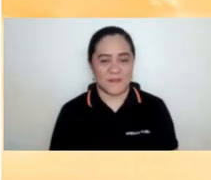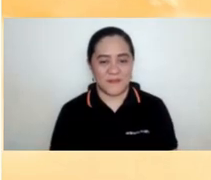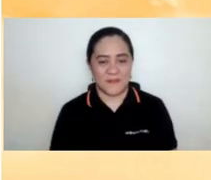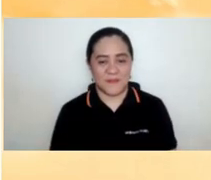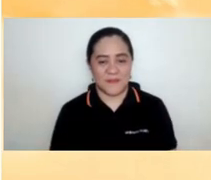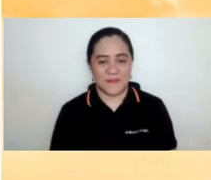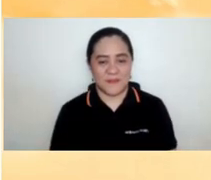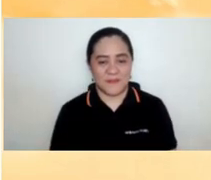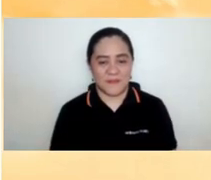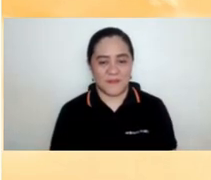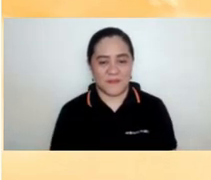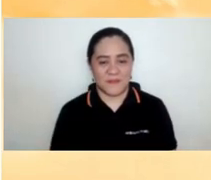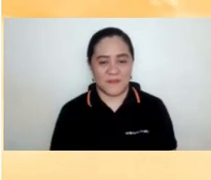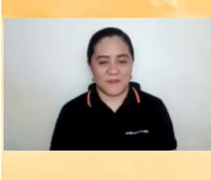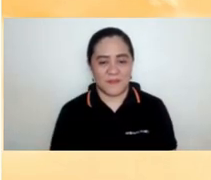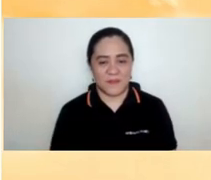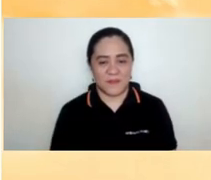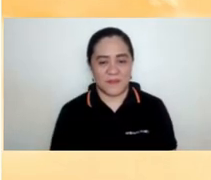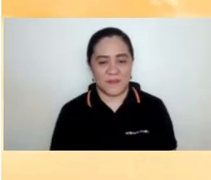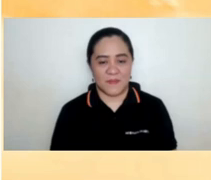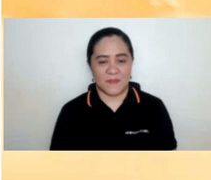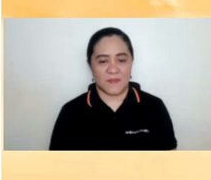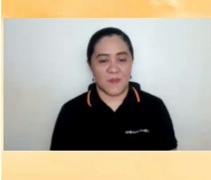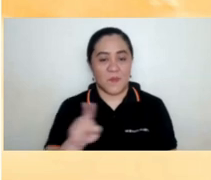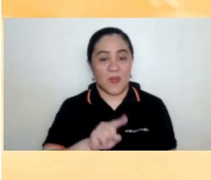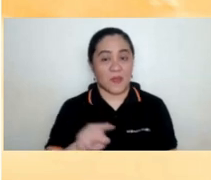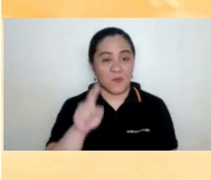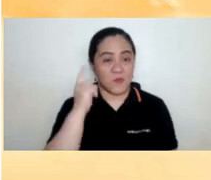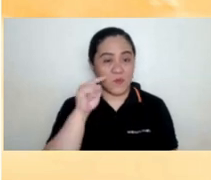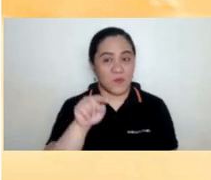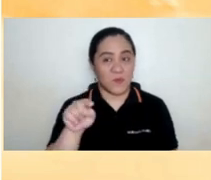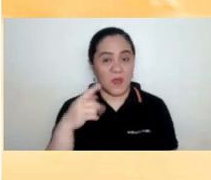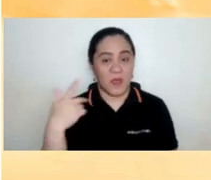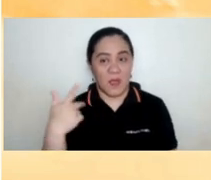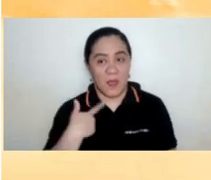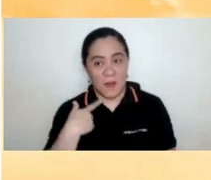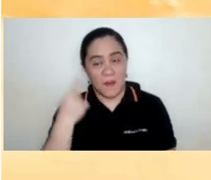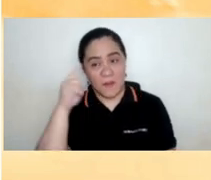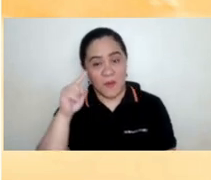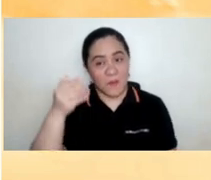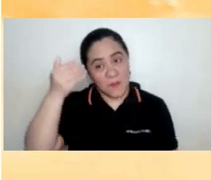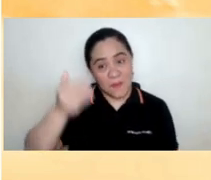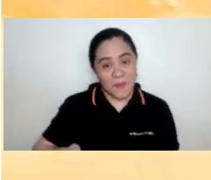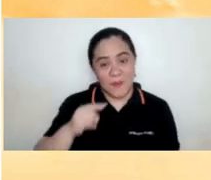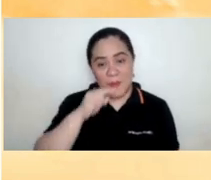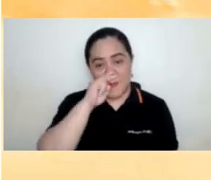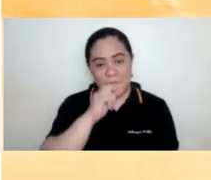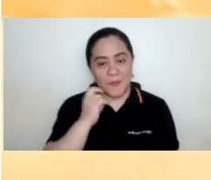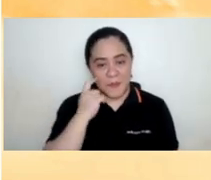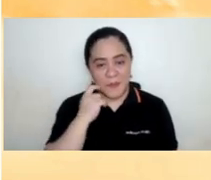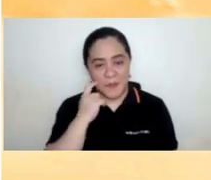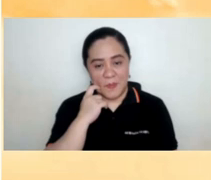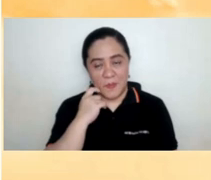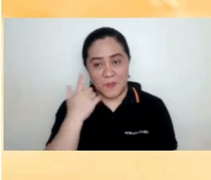Jabi Herrera, and I am one with you in pledging Ako para sa Bata.